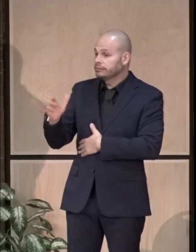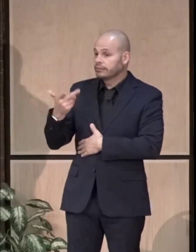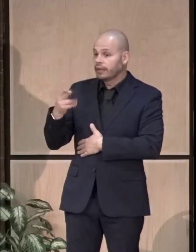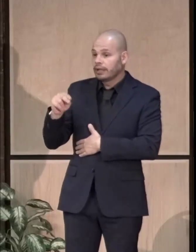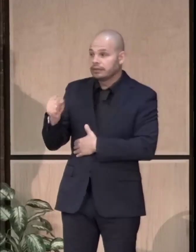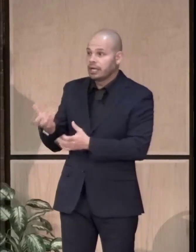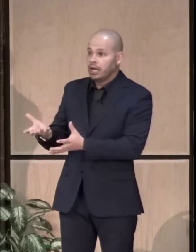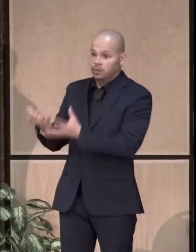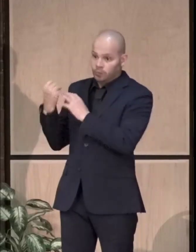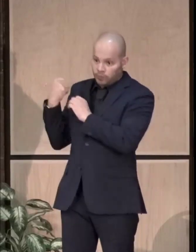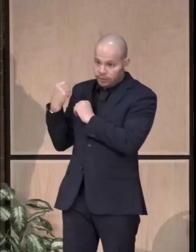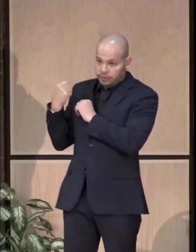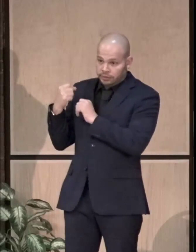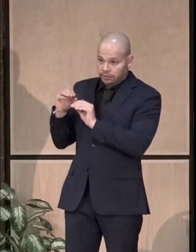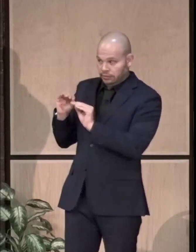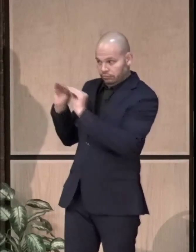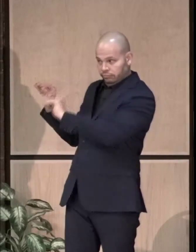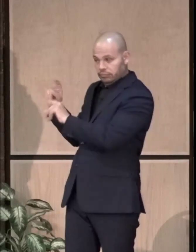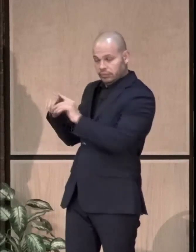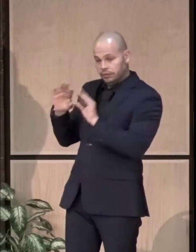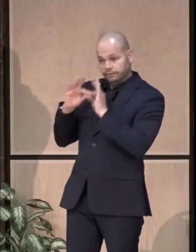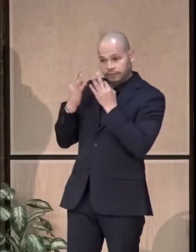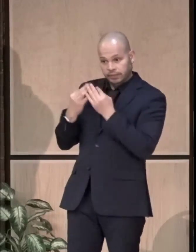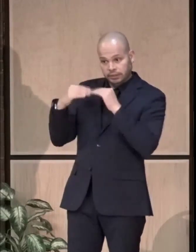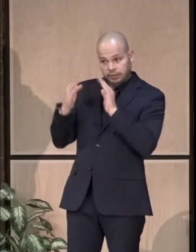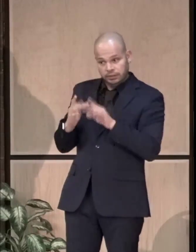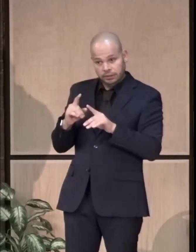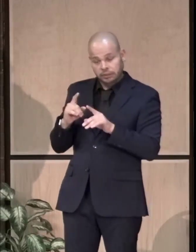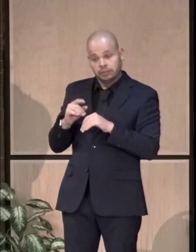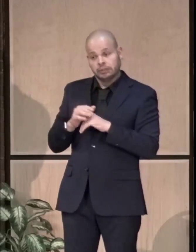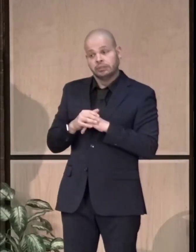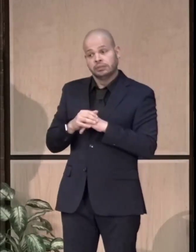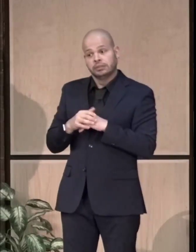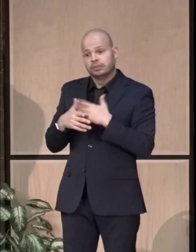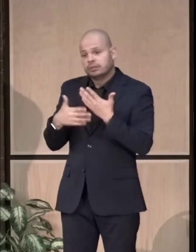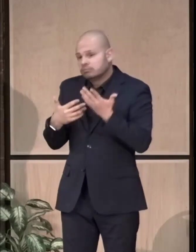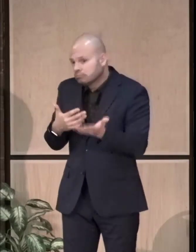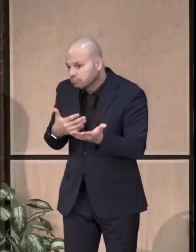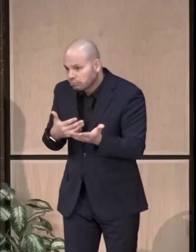had moved those, or if those weapons had been moved, right?